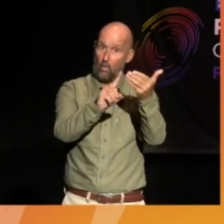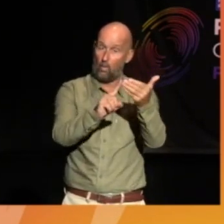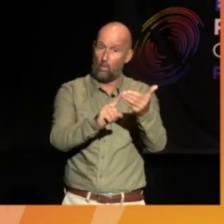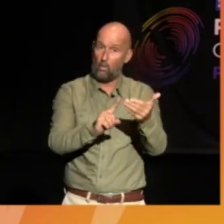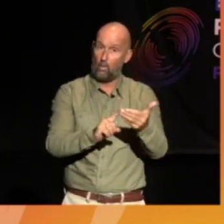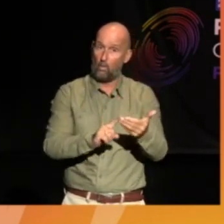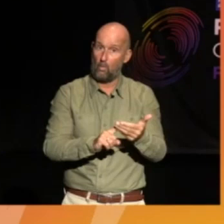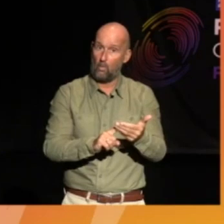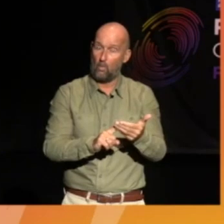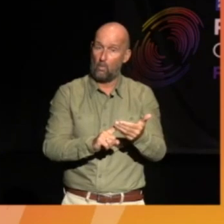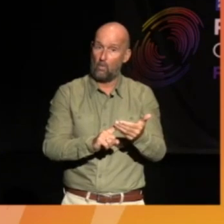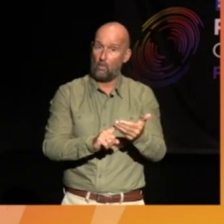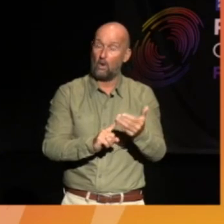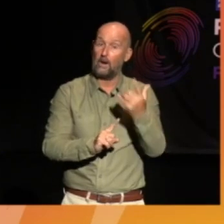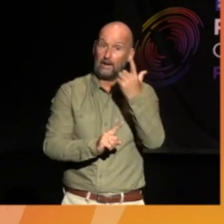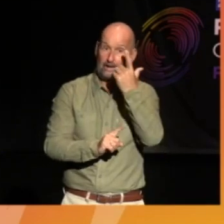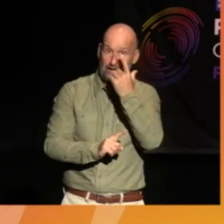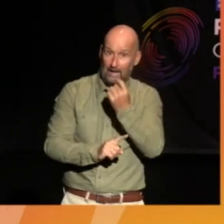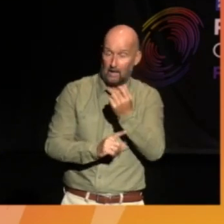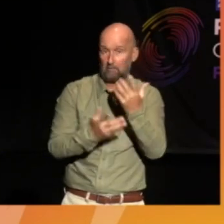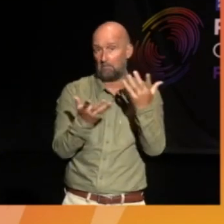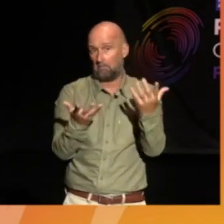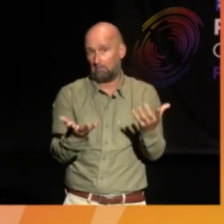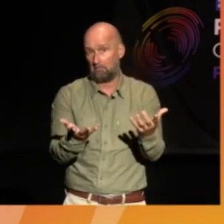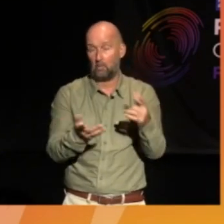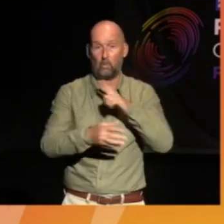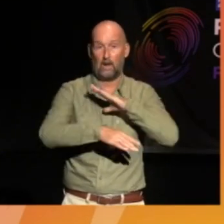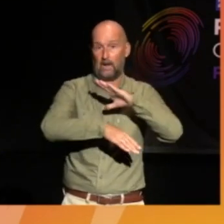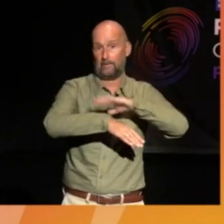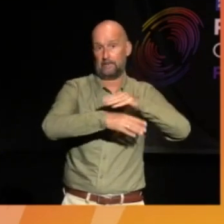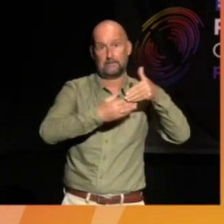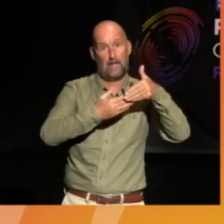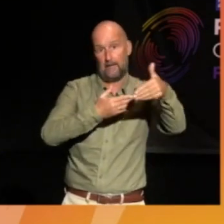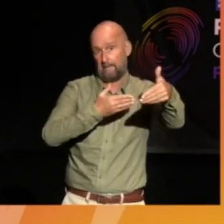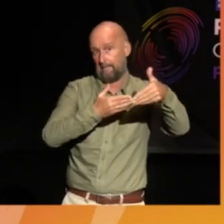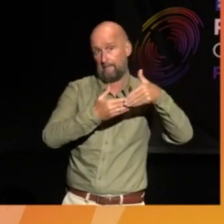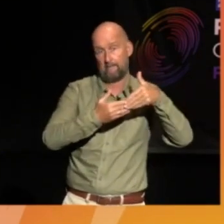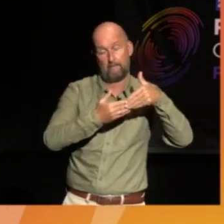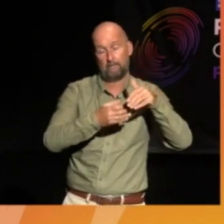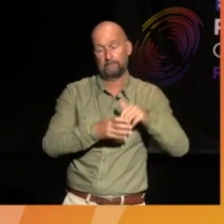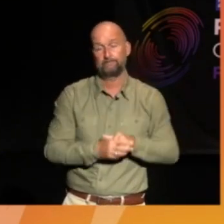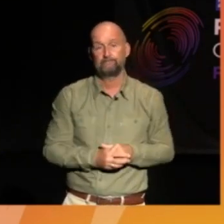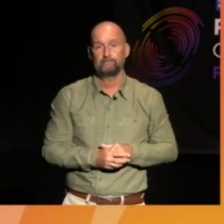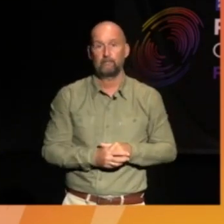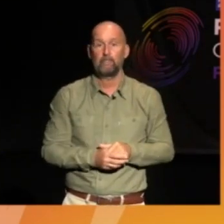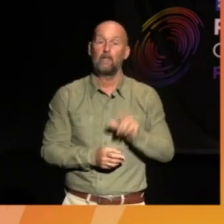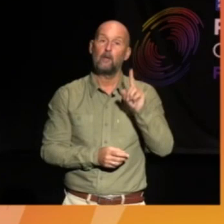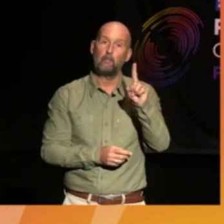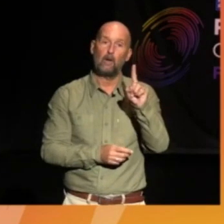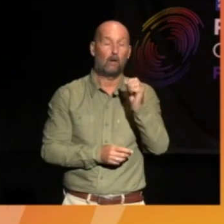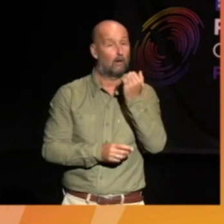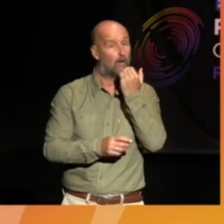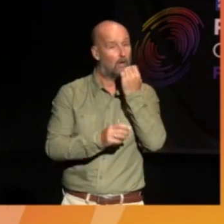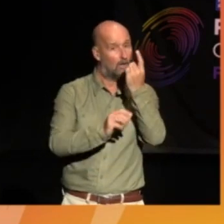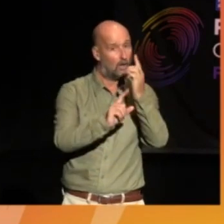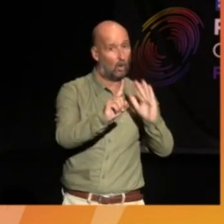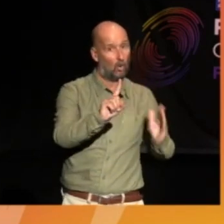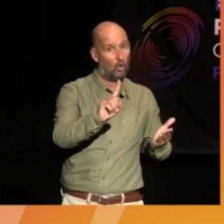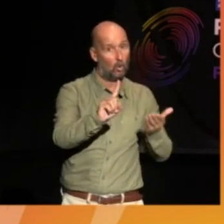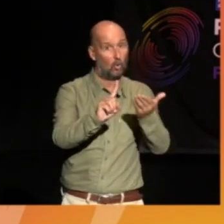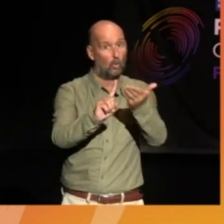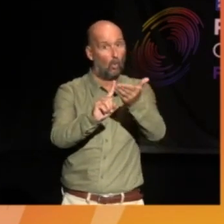sustainable development goals in the prescribed time frame, particularly the goal which